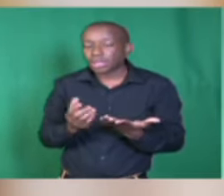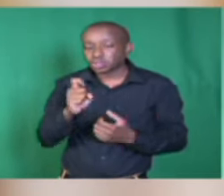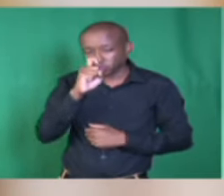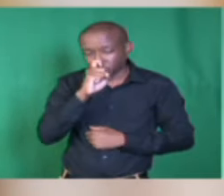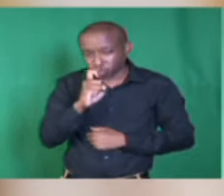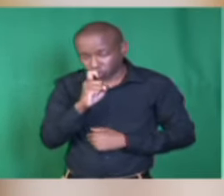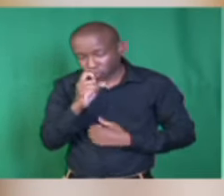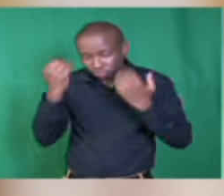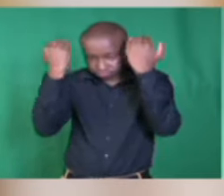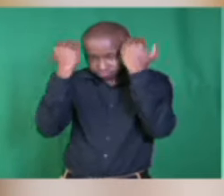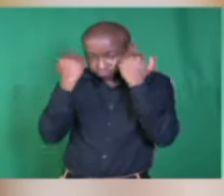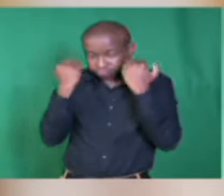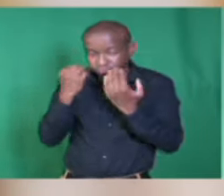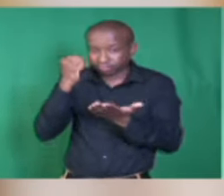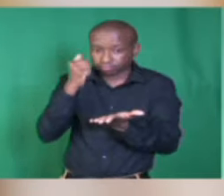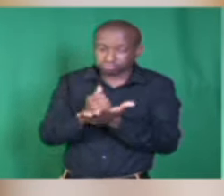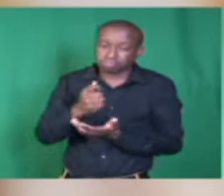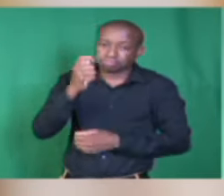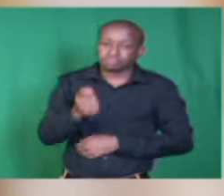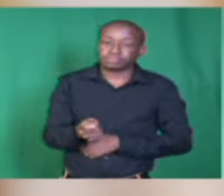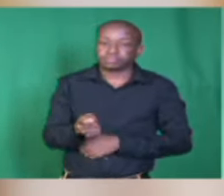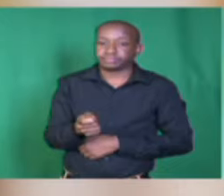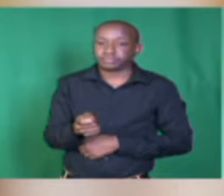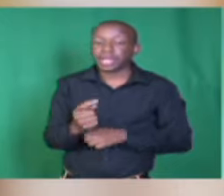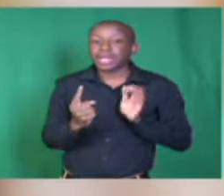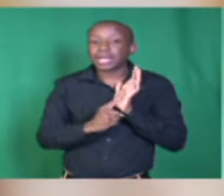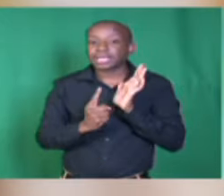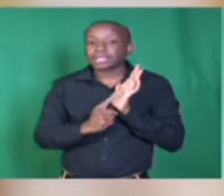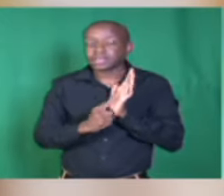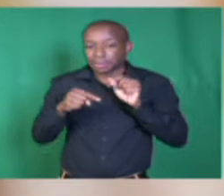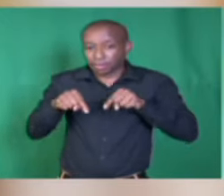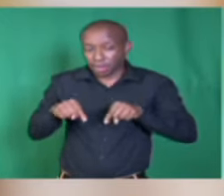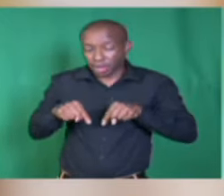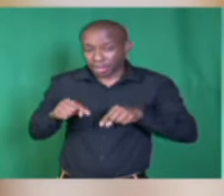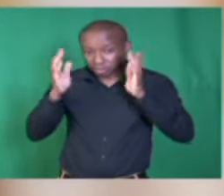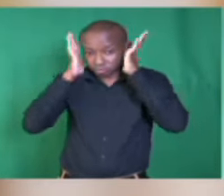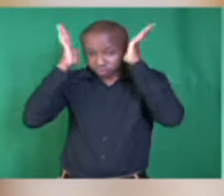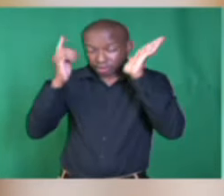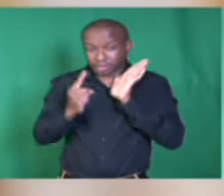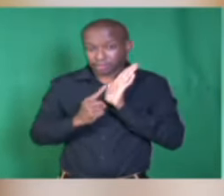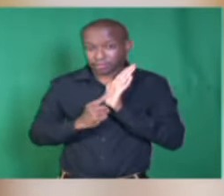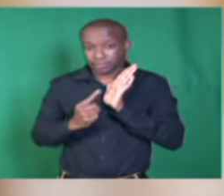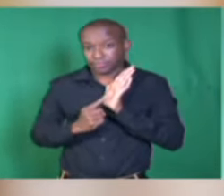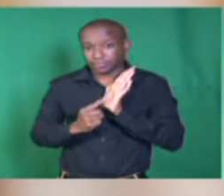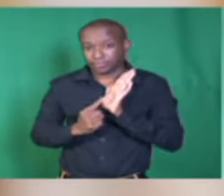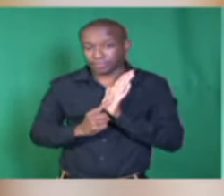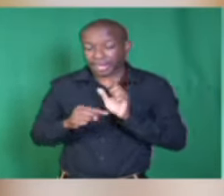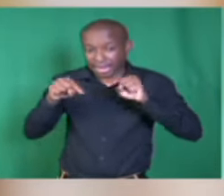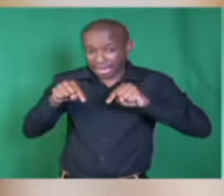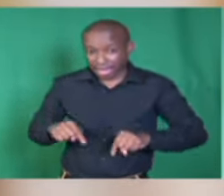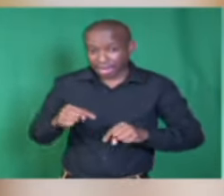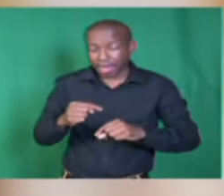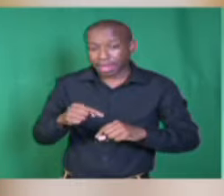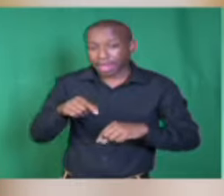Jewish court. I will give you an example of our own setting in Swaziland. In our